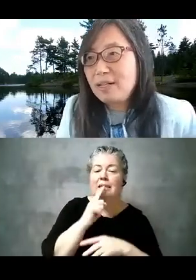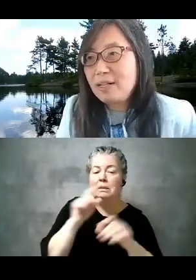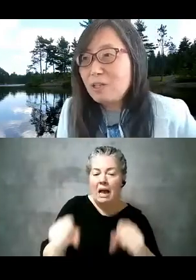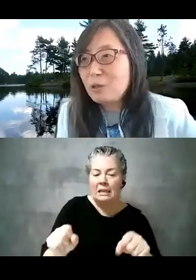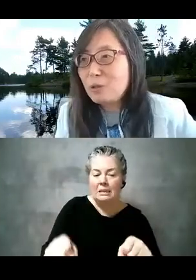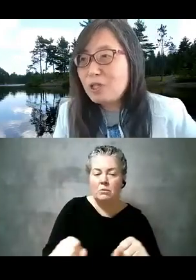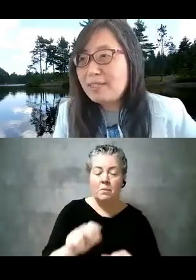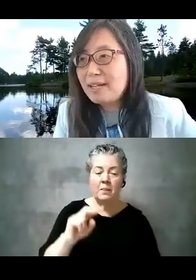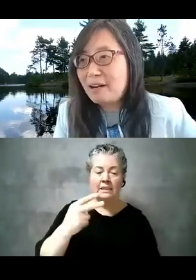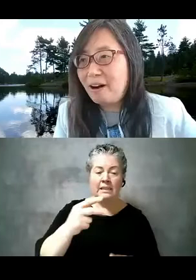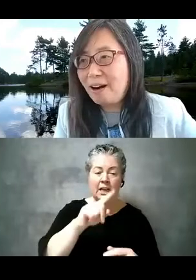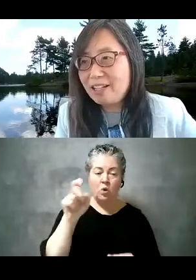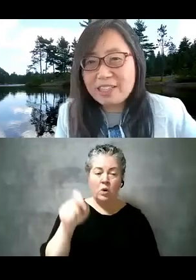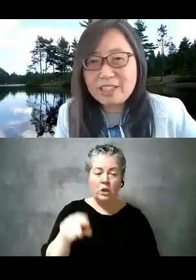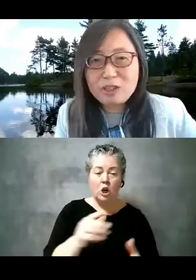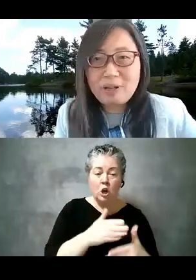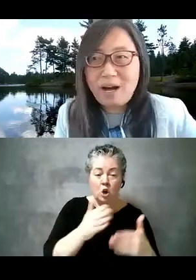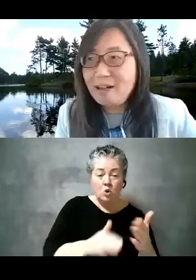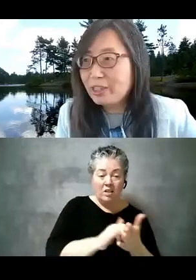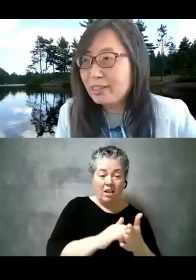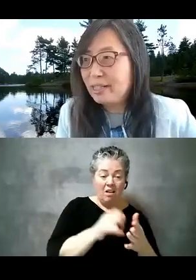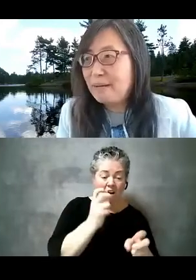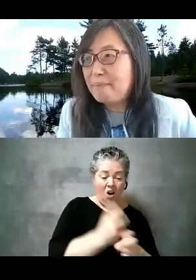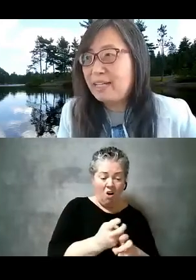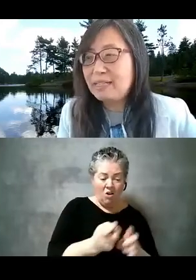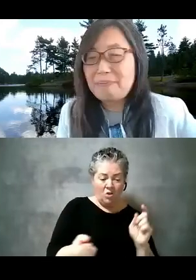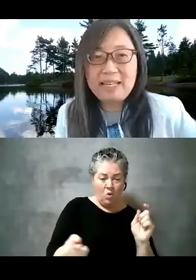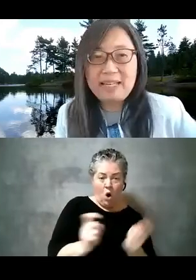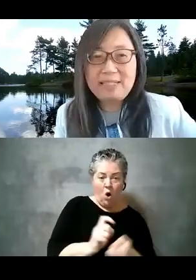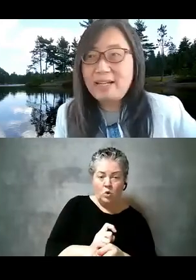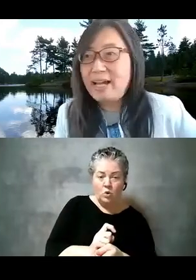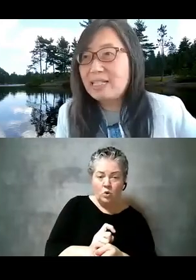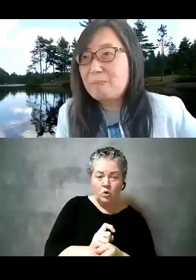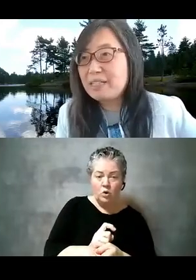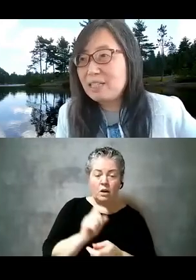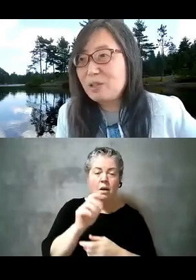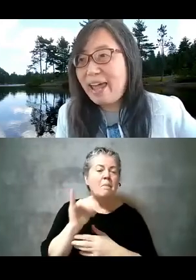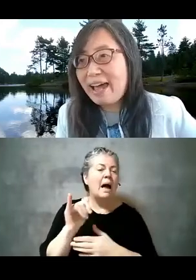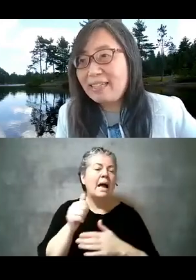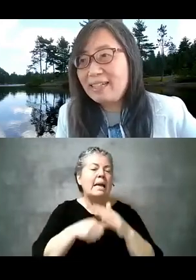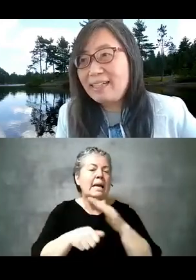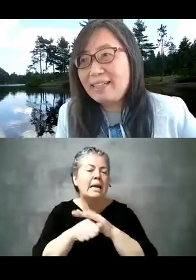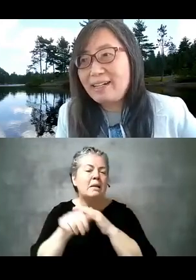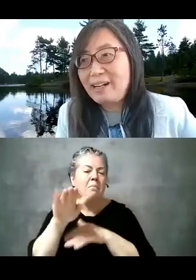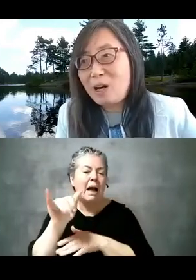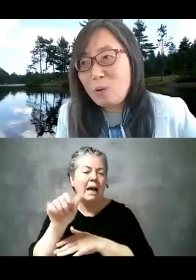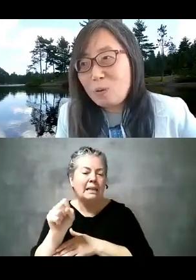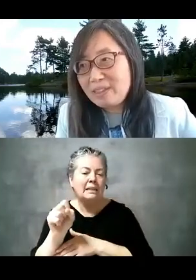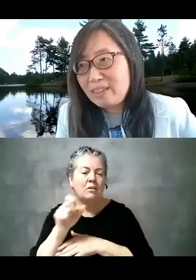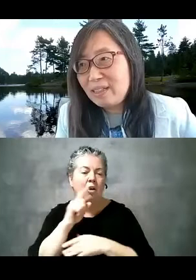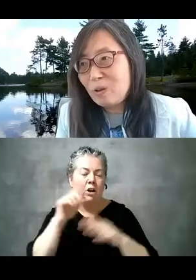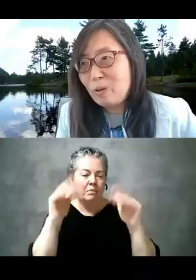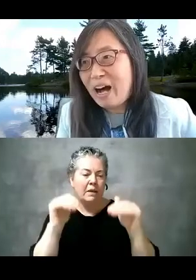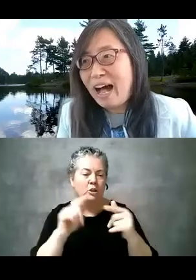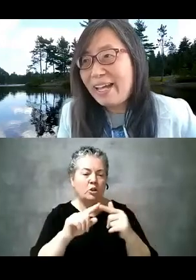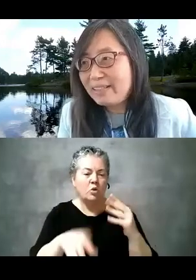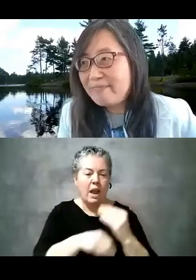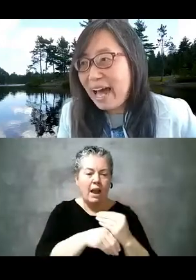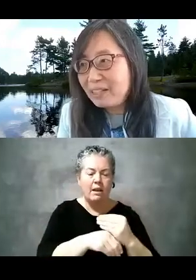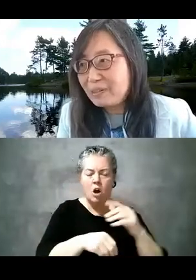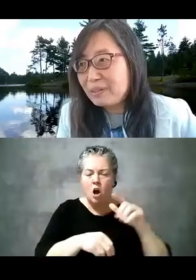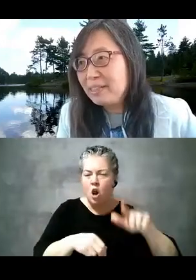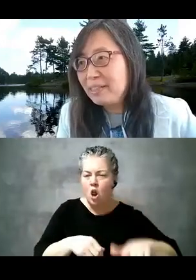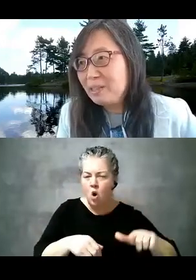question, conclusions that are harder to alter by hidden bias are expected to add a lower or